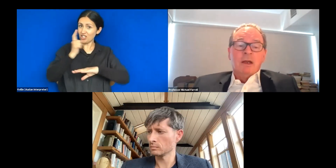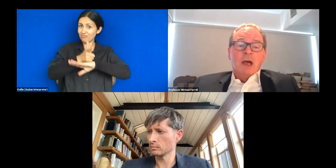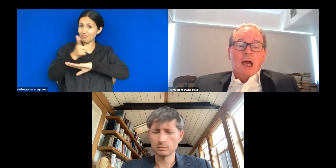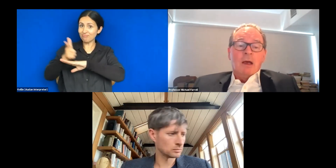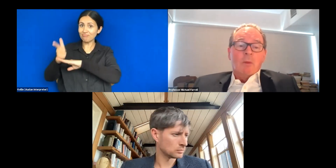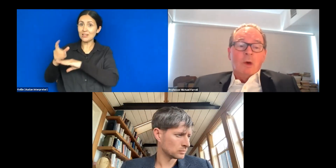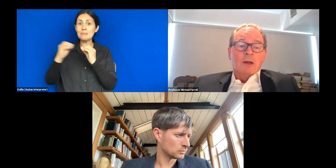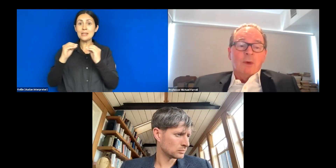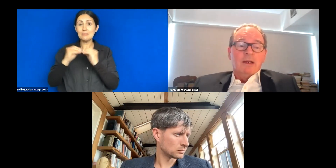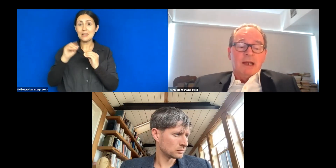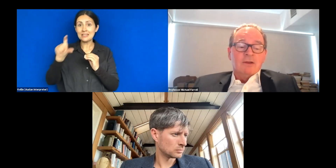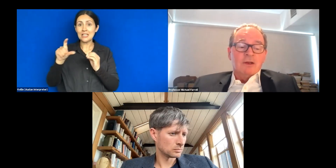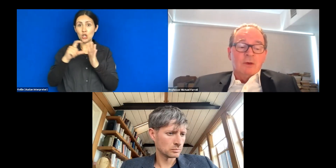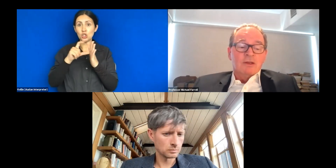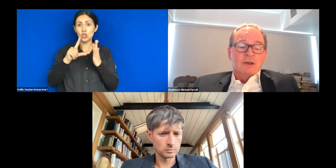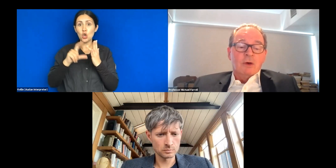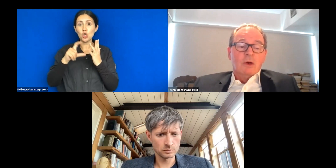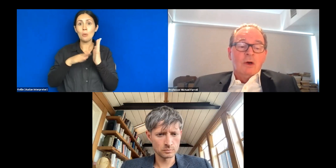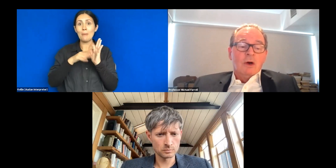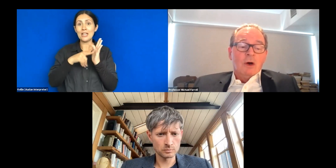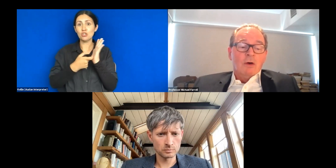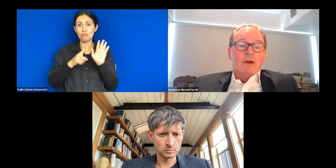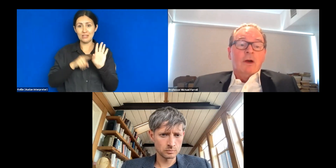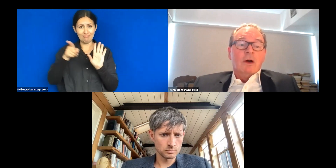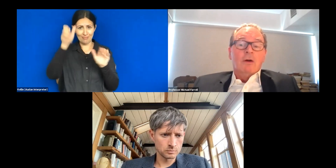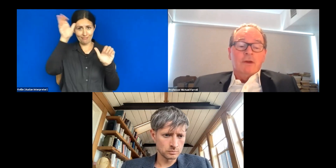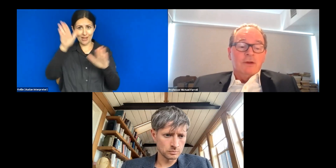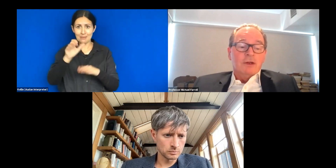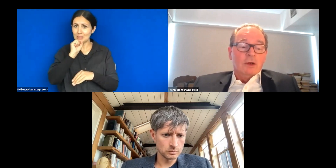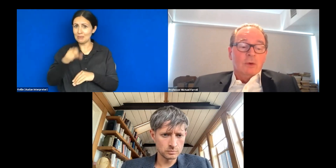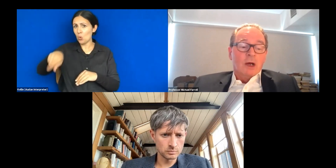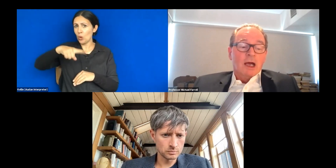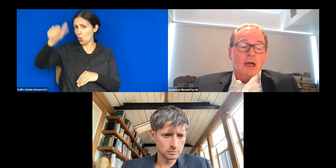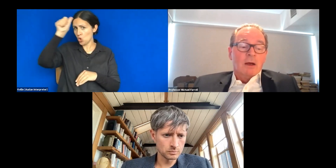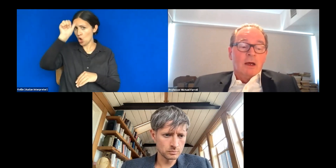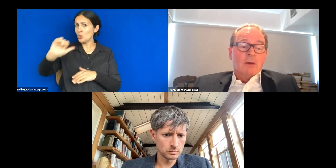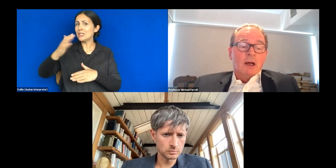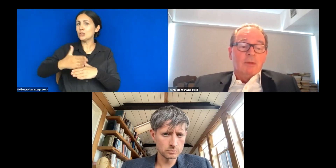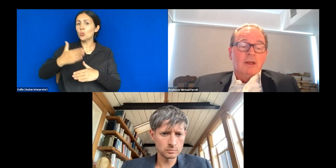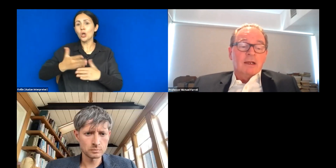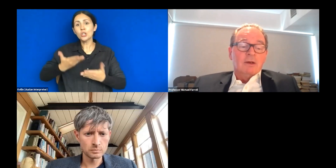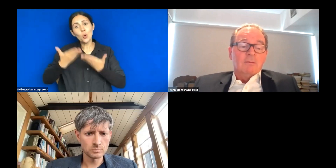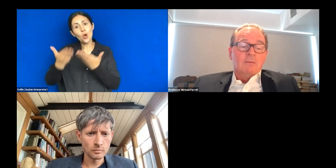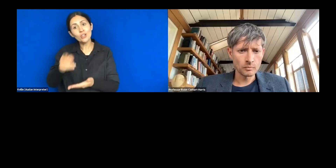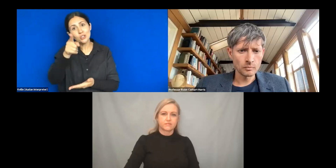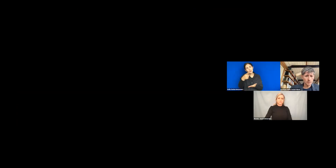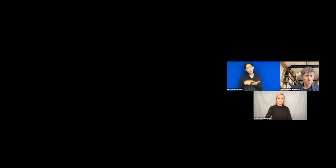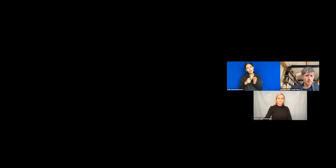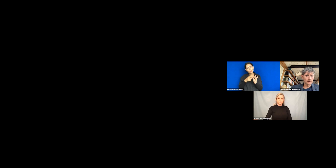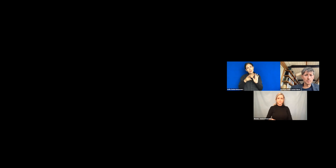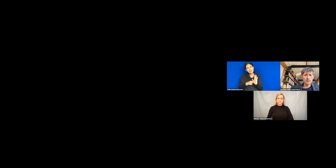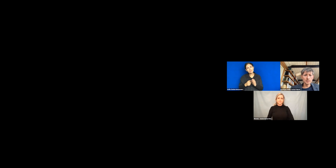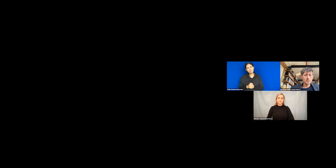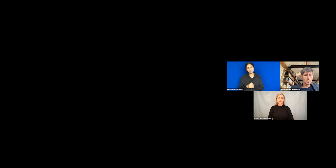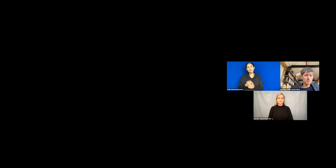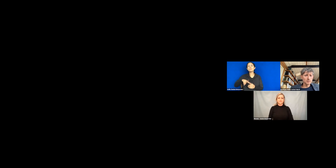grabbed worldwide attention to it. So over to you, Robin. Thank you.